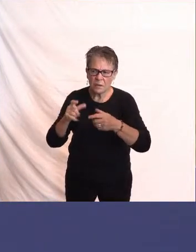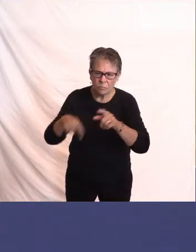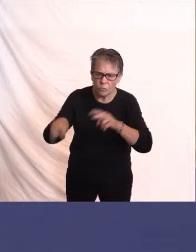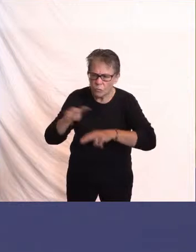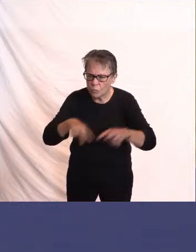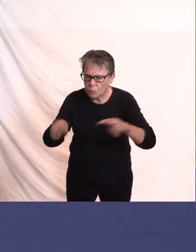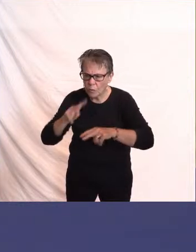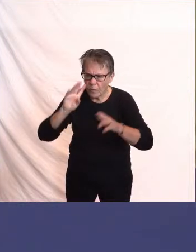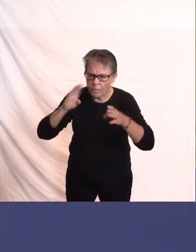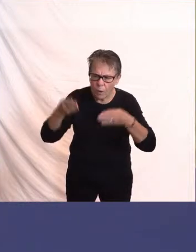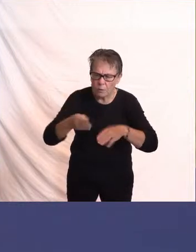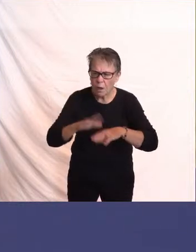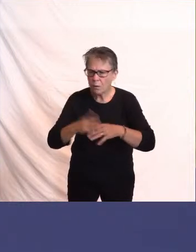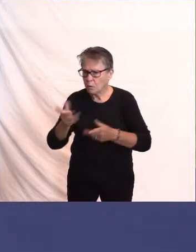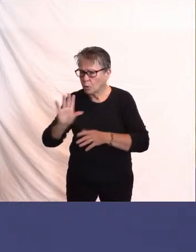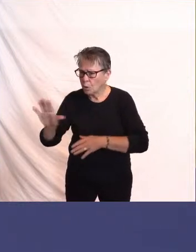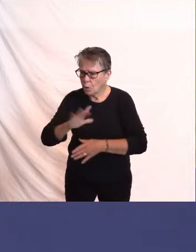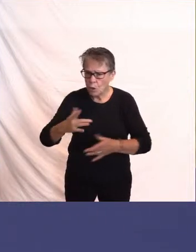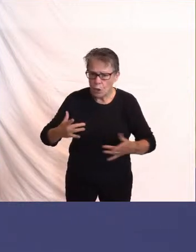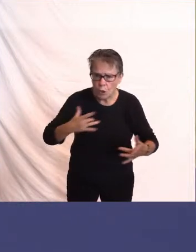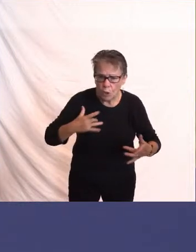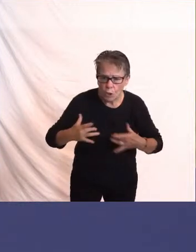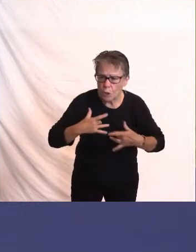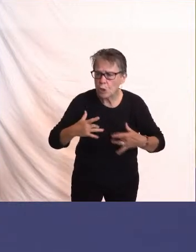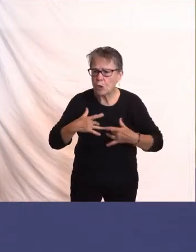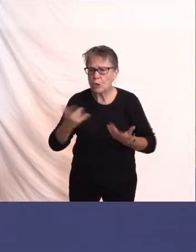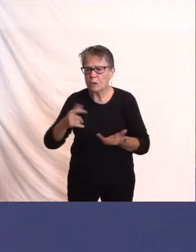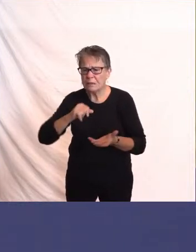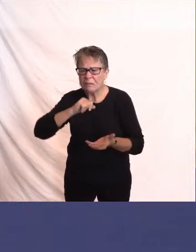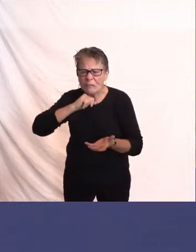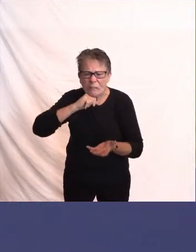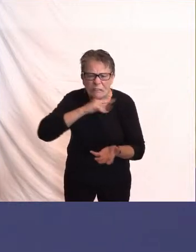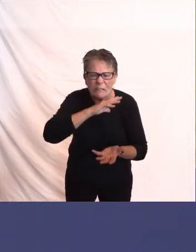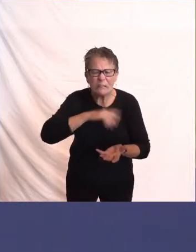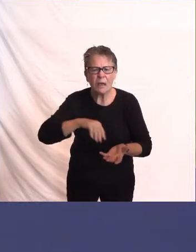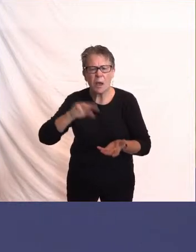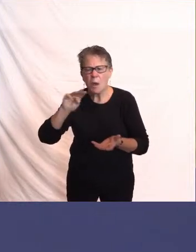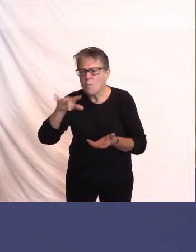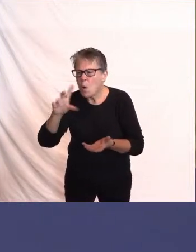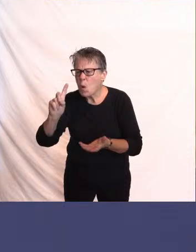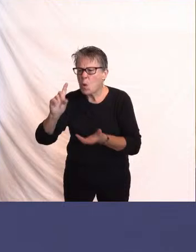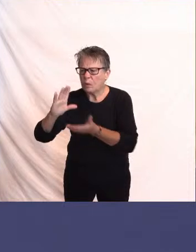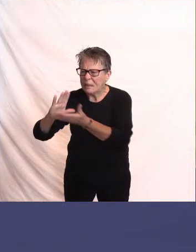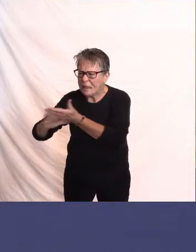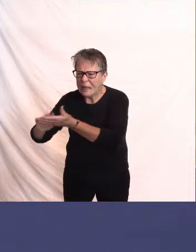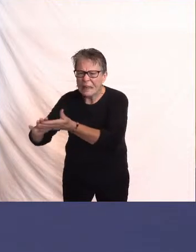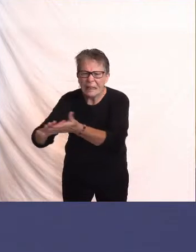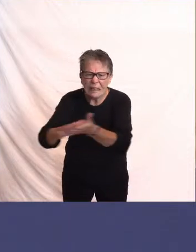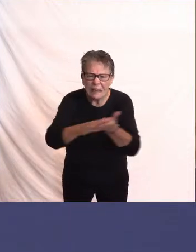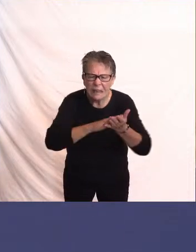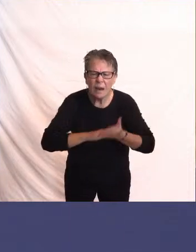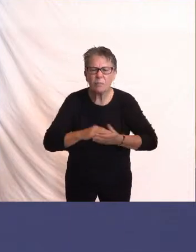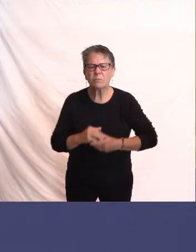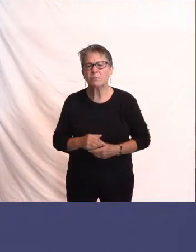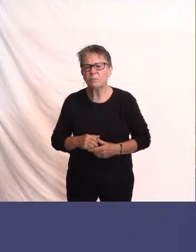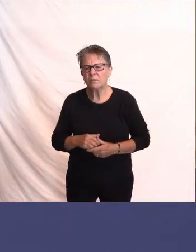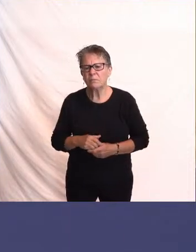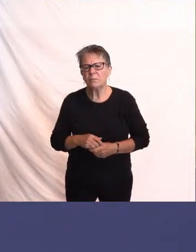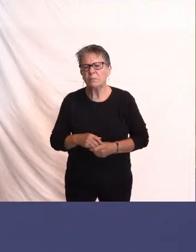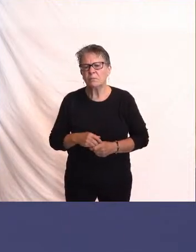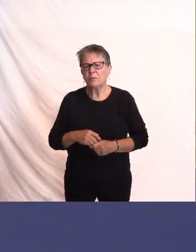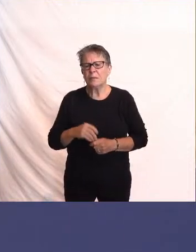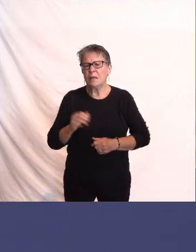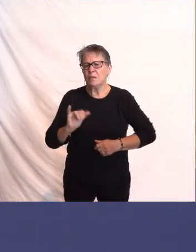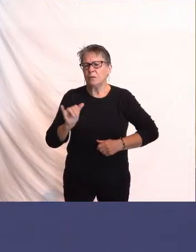get that debris taken care of. And I'd just like to highlight in closing, to reiterate what the Attorney General put out a